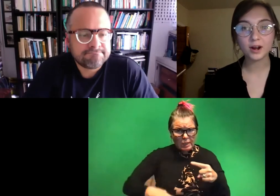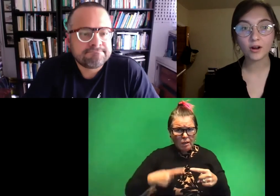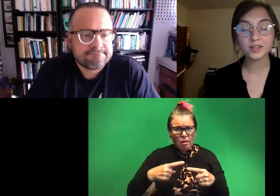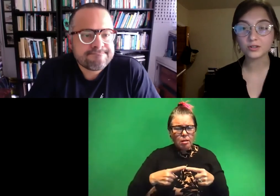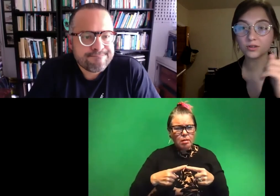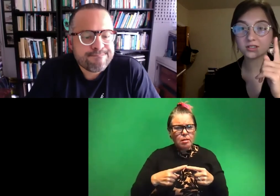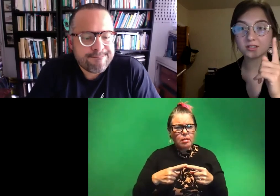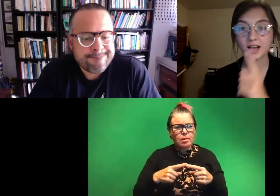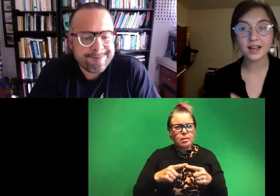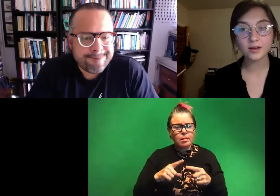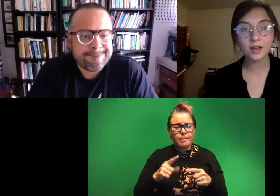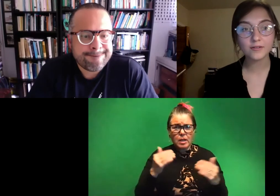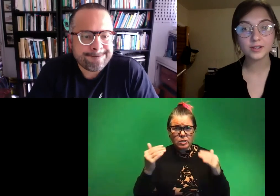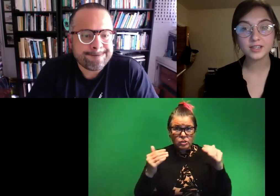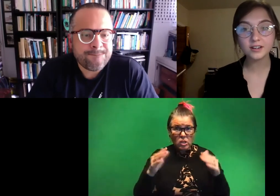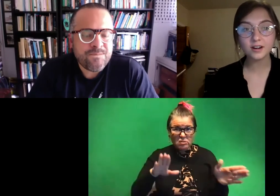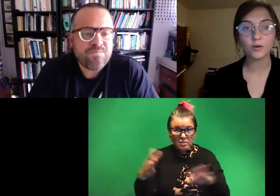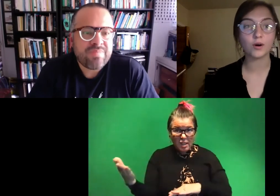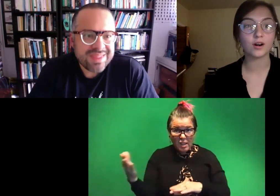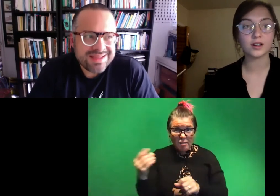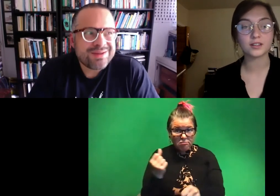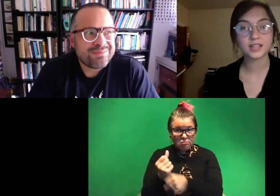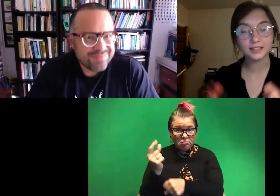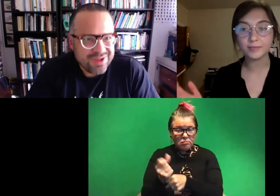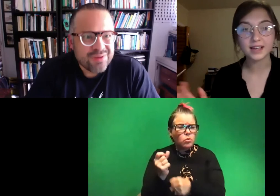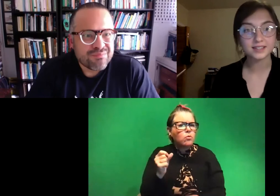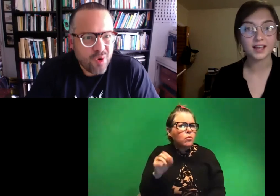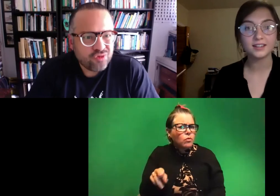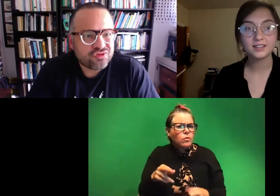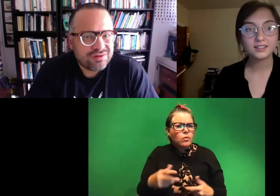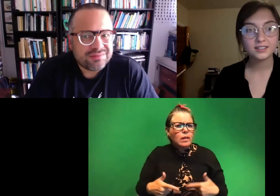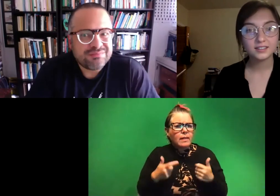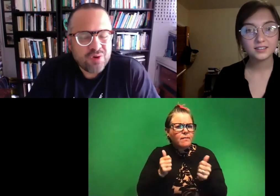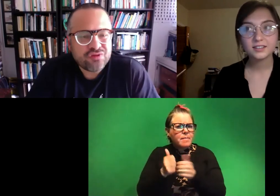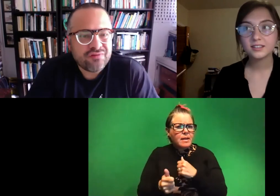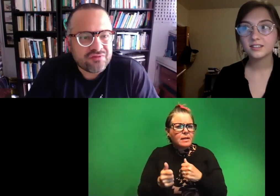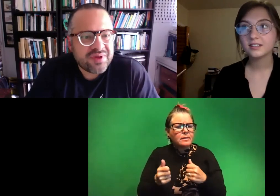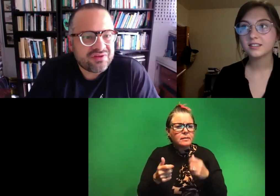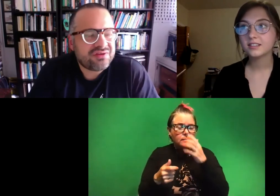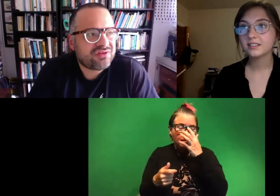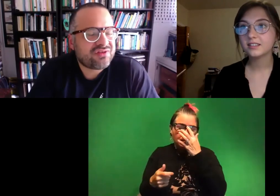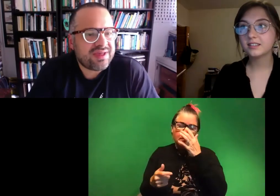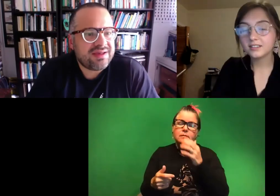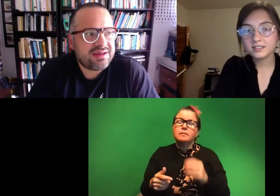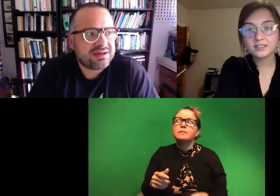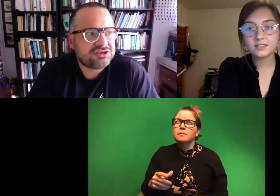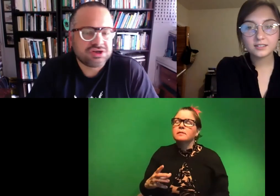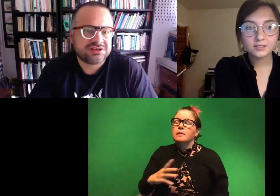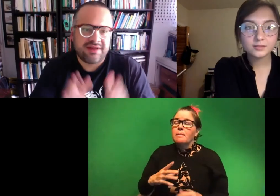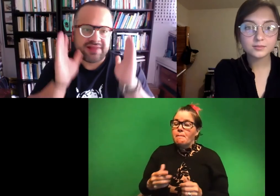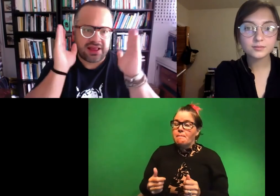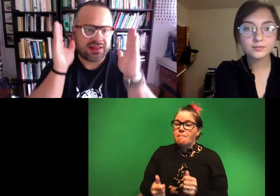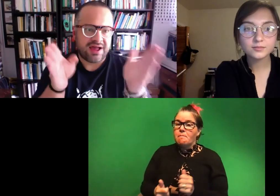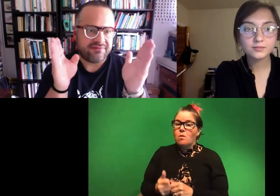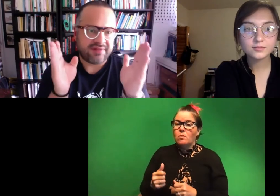But are the adults dying every year, or do they live past most, that? most of the species just